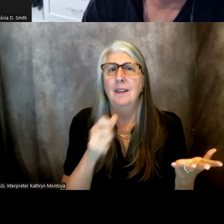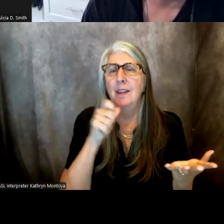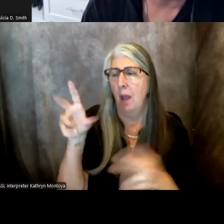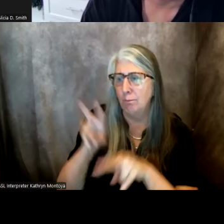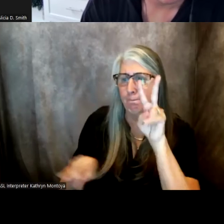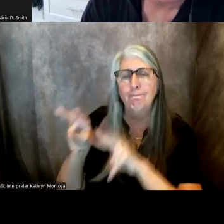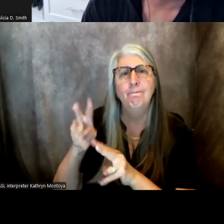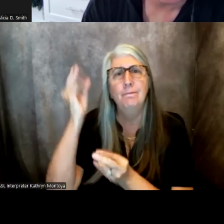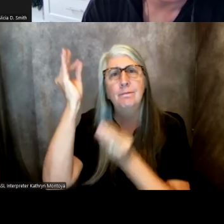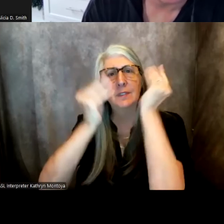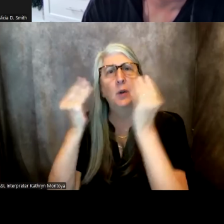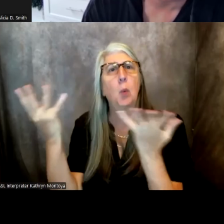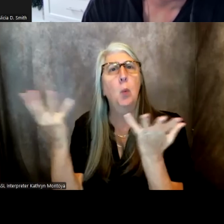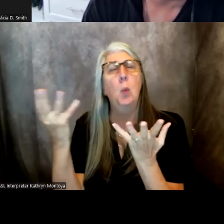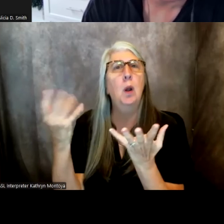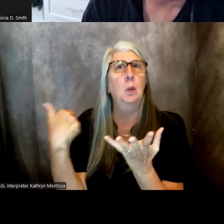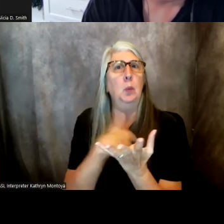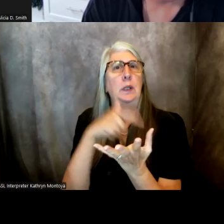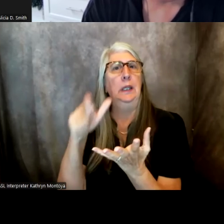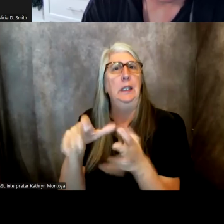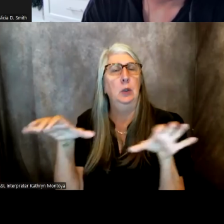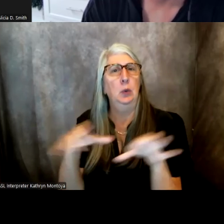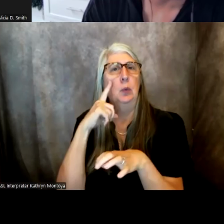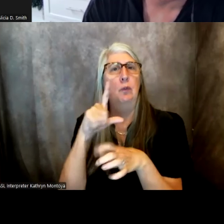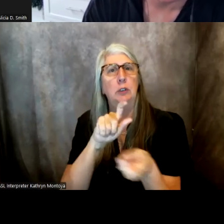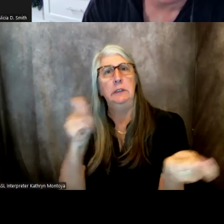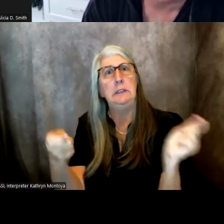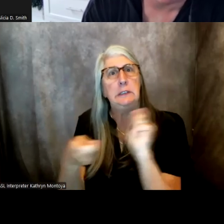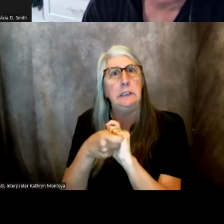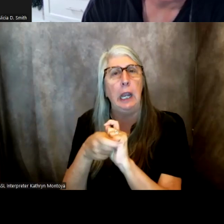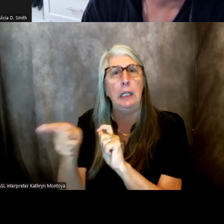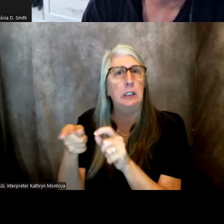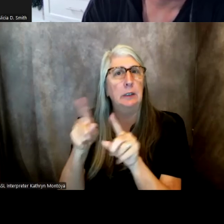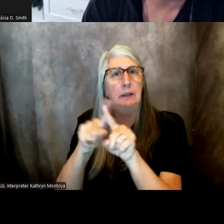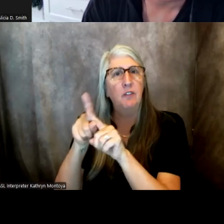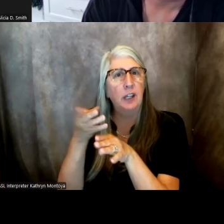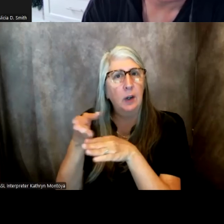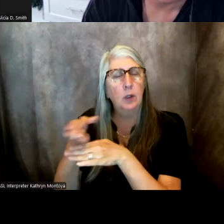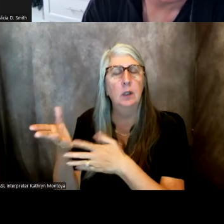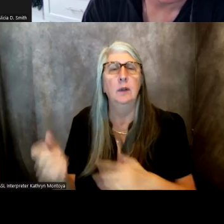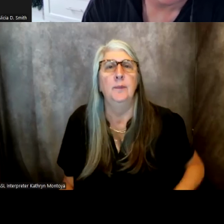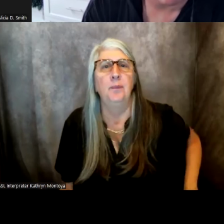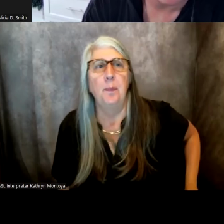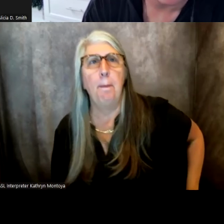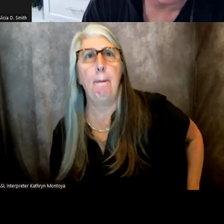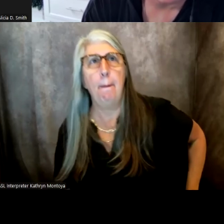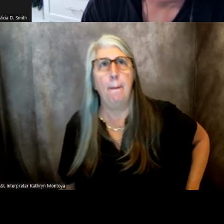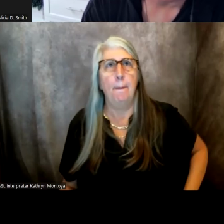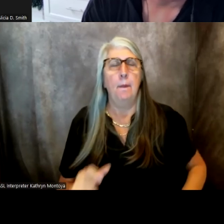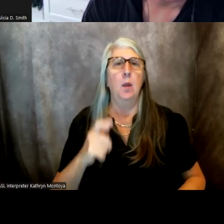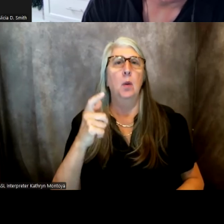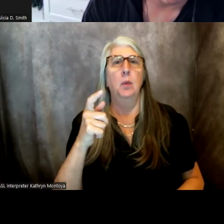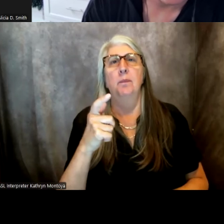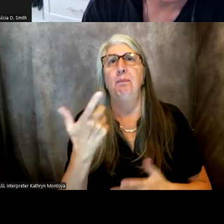necessary for creating change in a certain area, especially when we're talking about 24/7